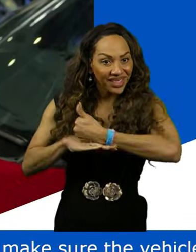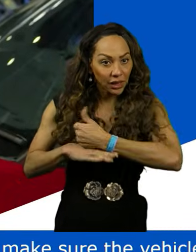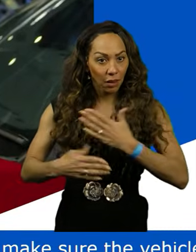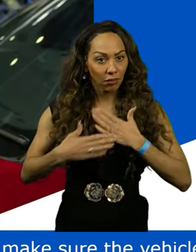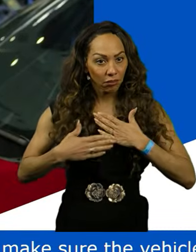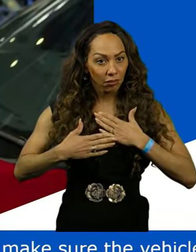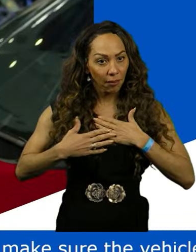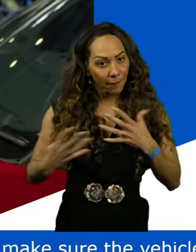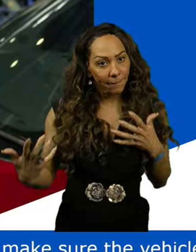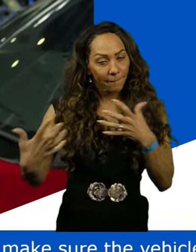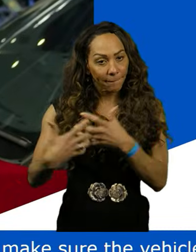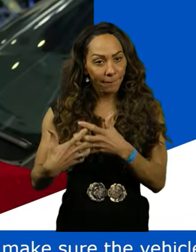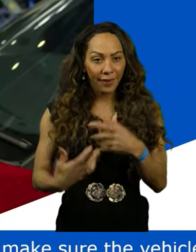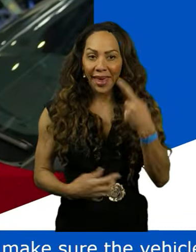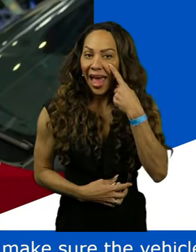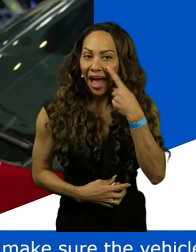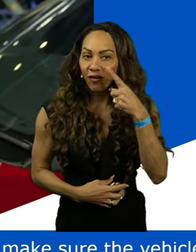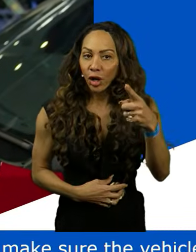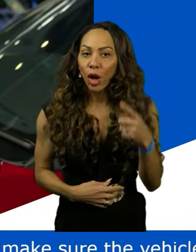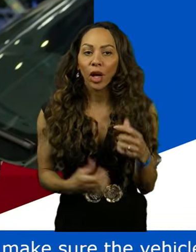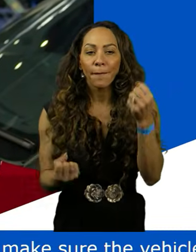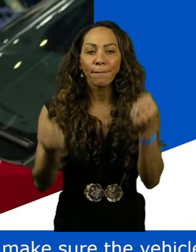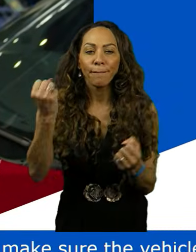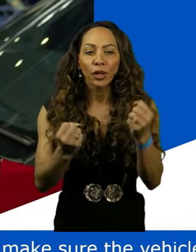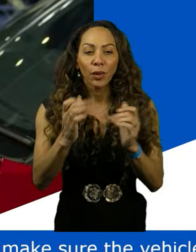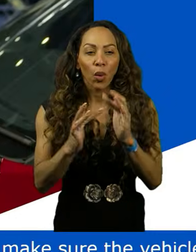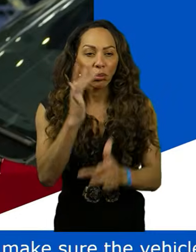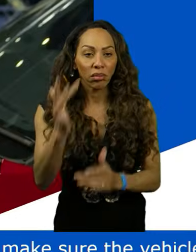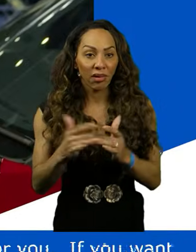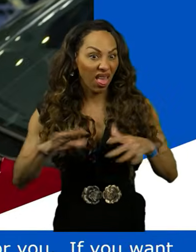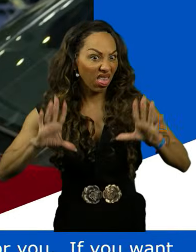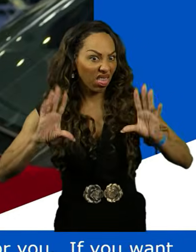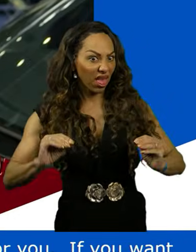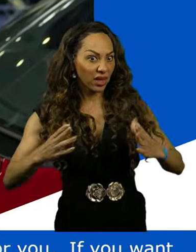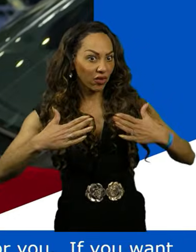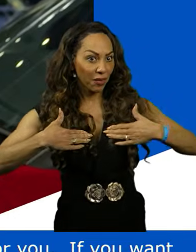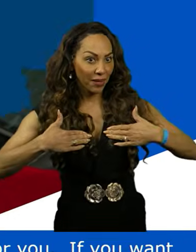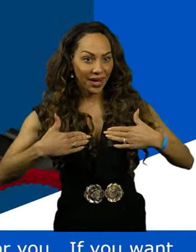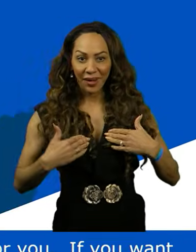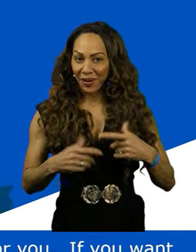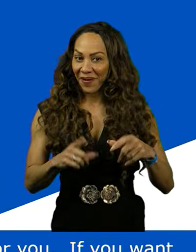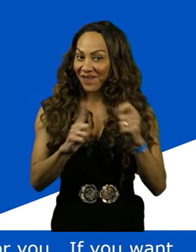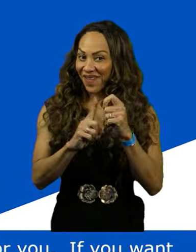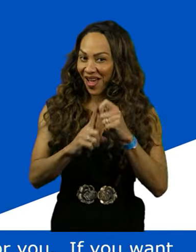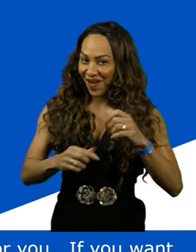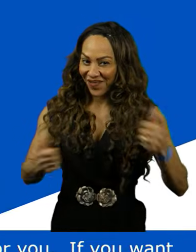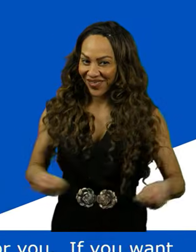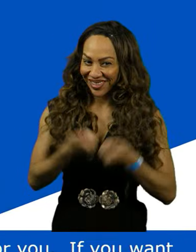now, you can check out the Motability Scheme website. That's it from me for now. Farewell.